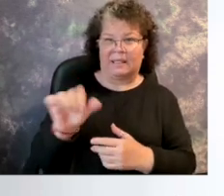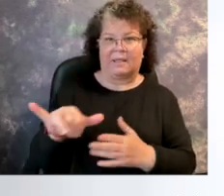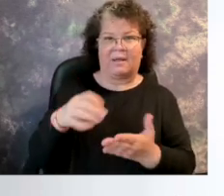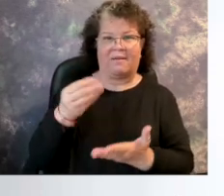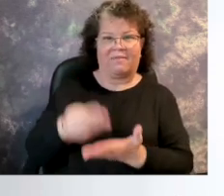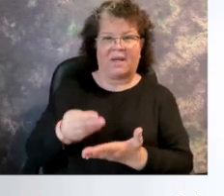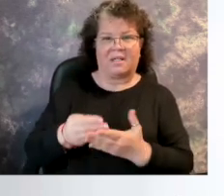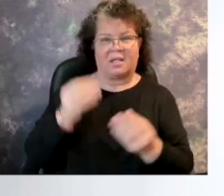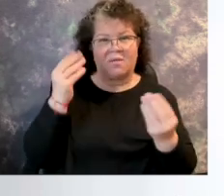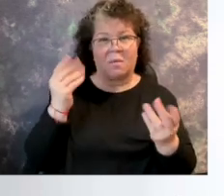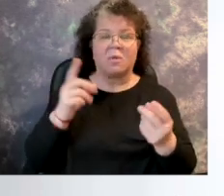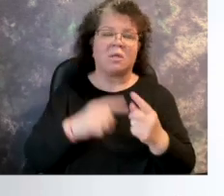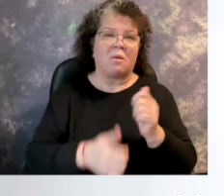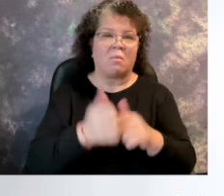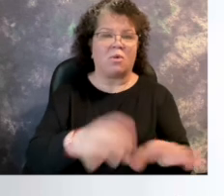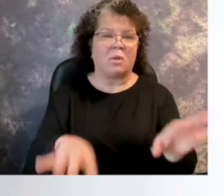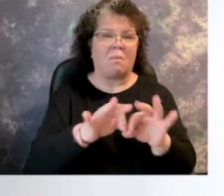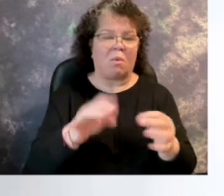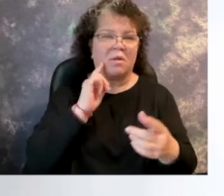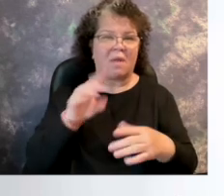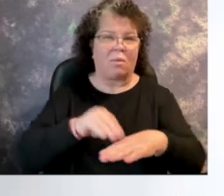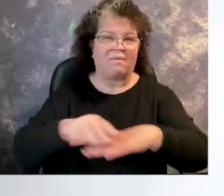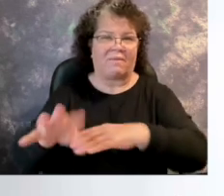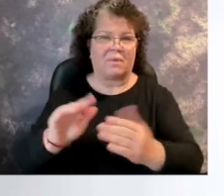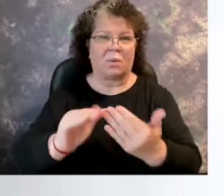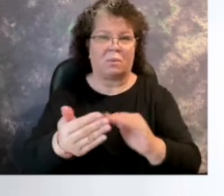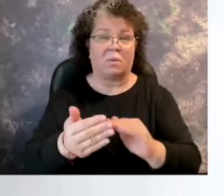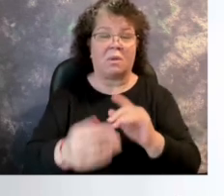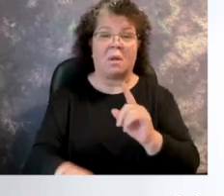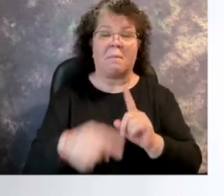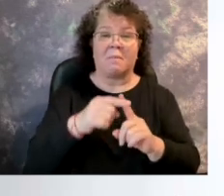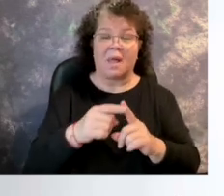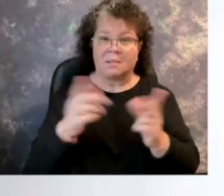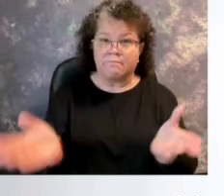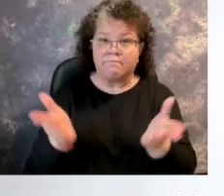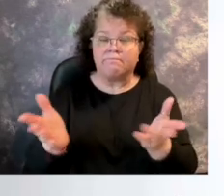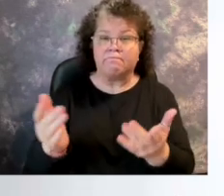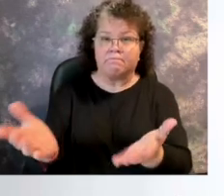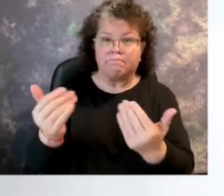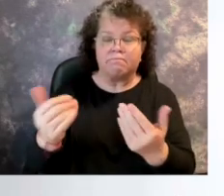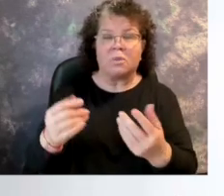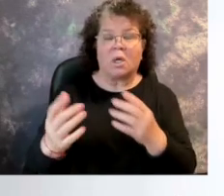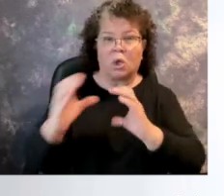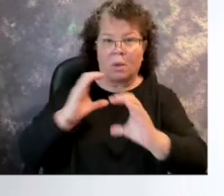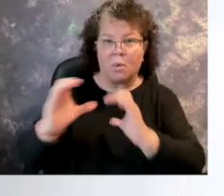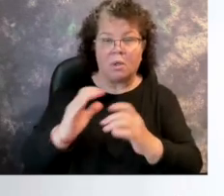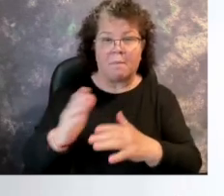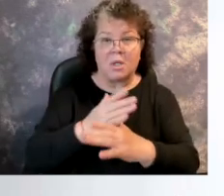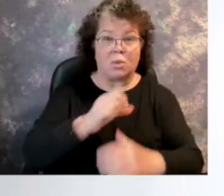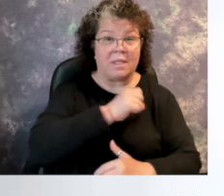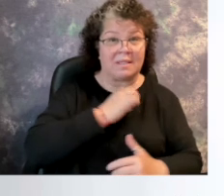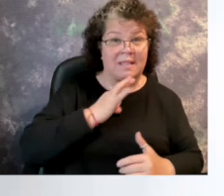information, including the most important information for communities, and foster ongoing communication between staff and the community.